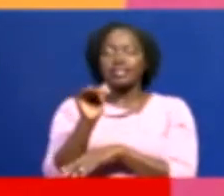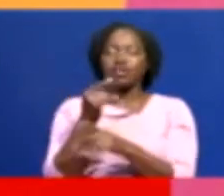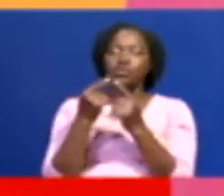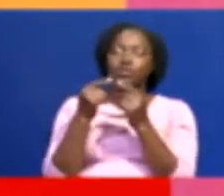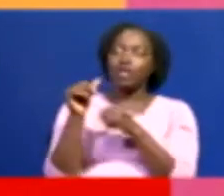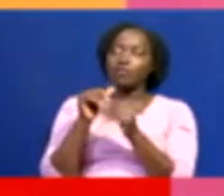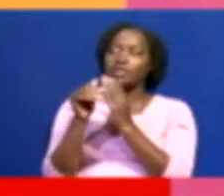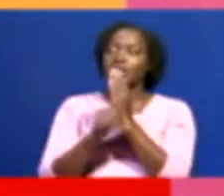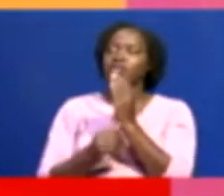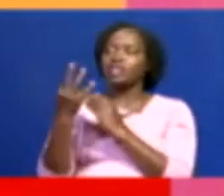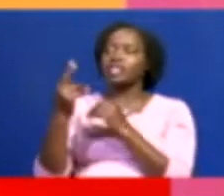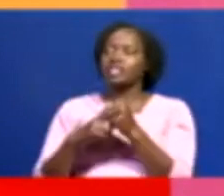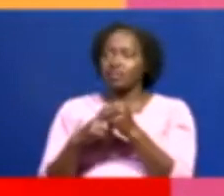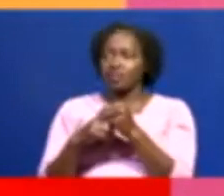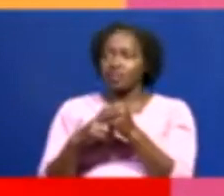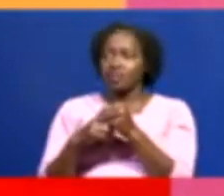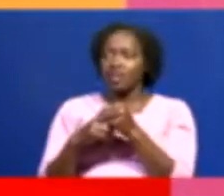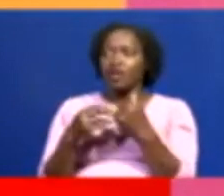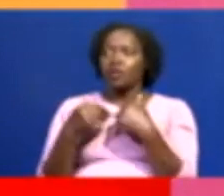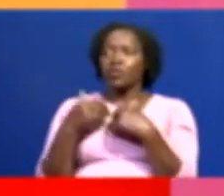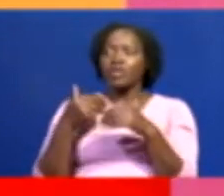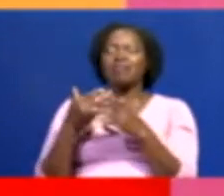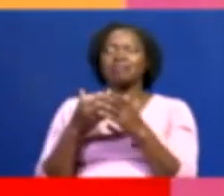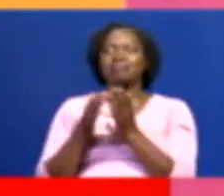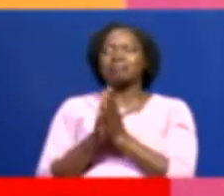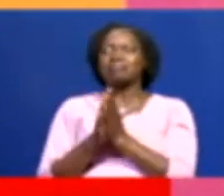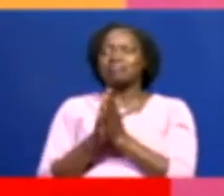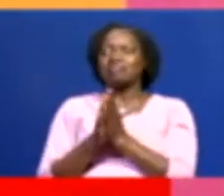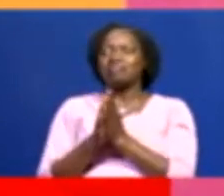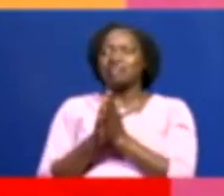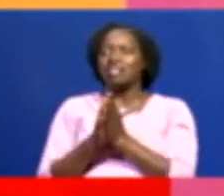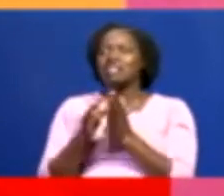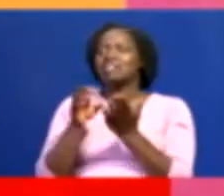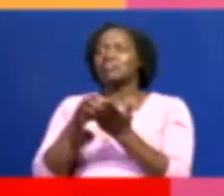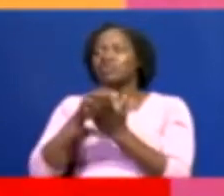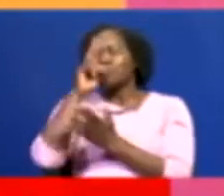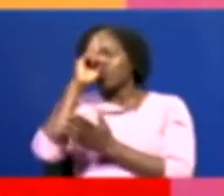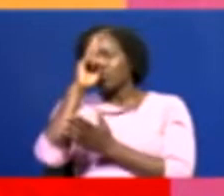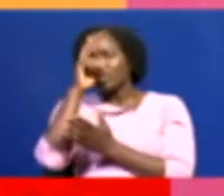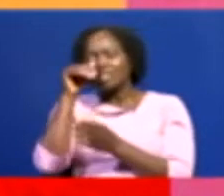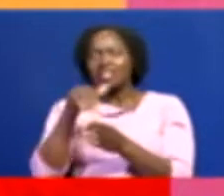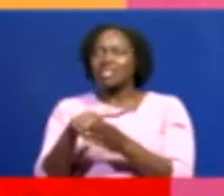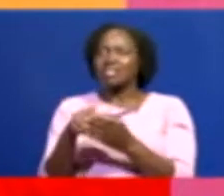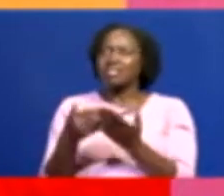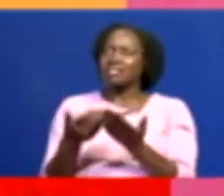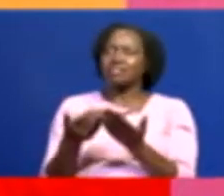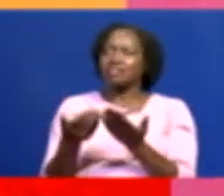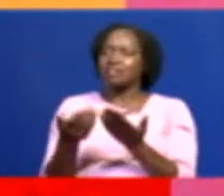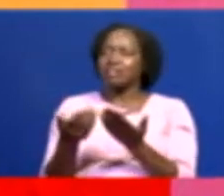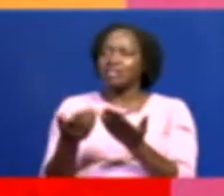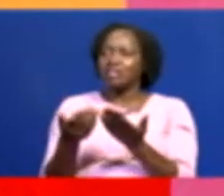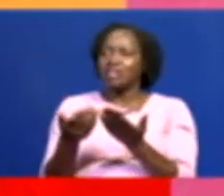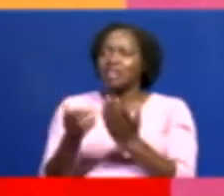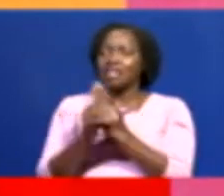when we talk about Article 37, we have over-exaggerated the position of the police in terms of, in view